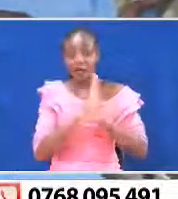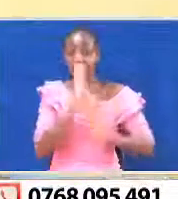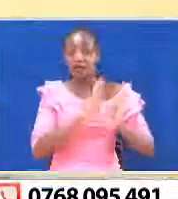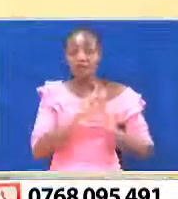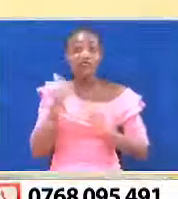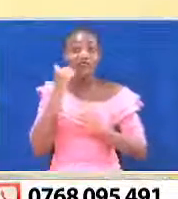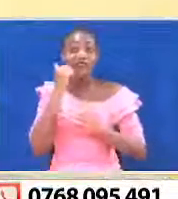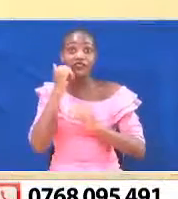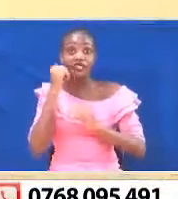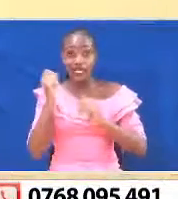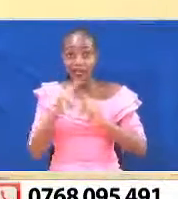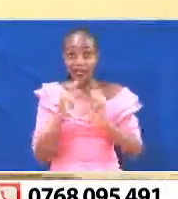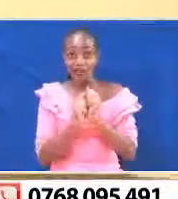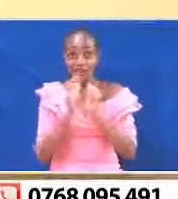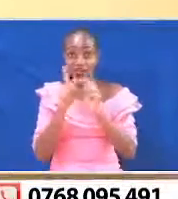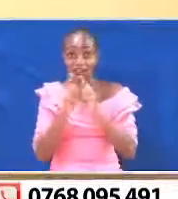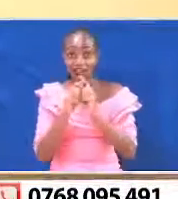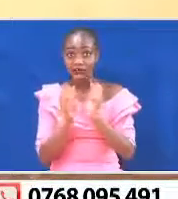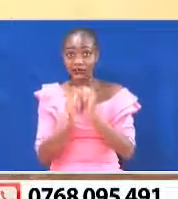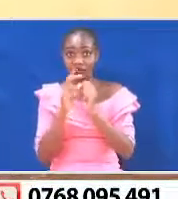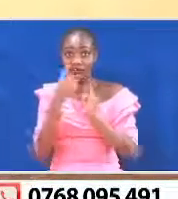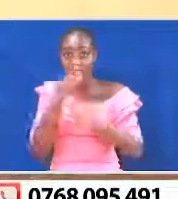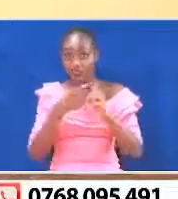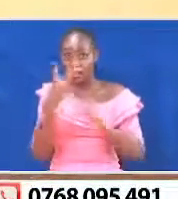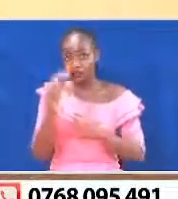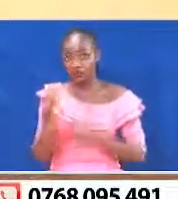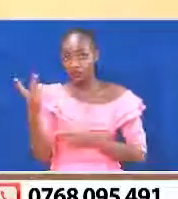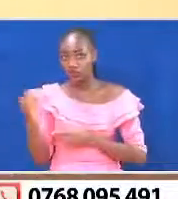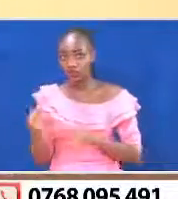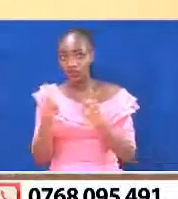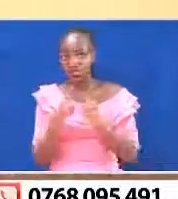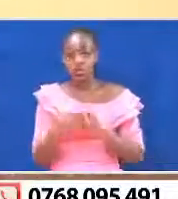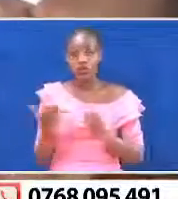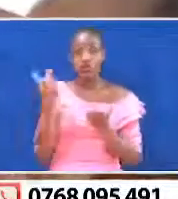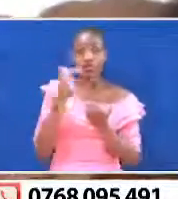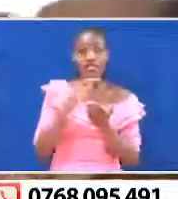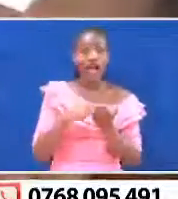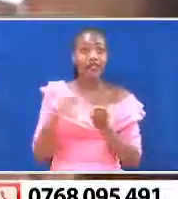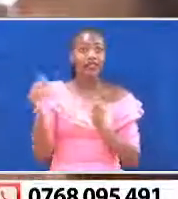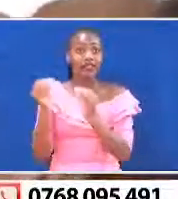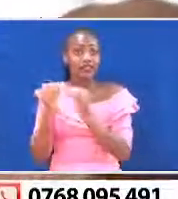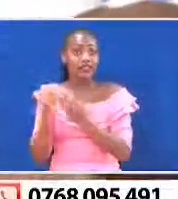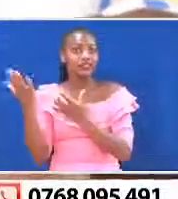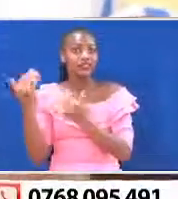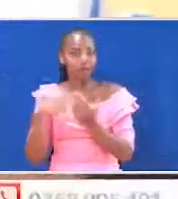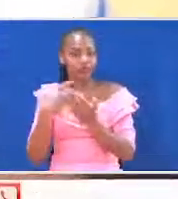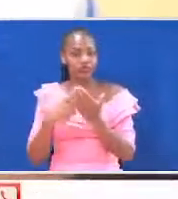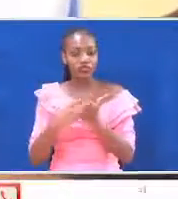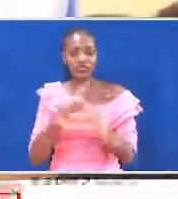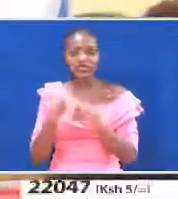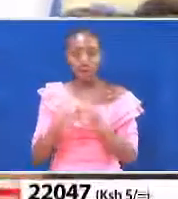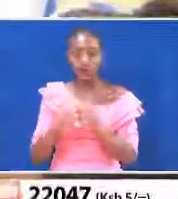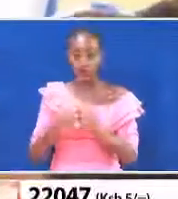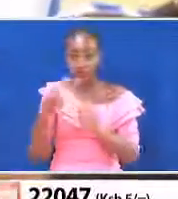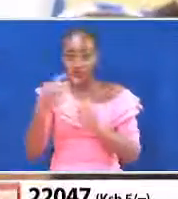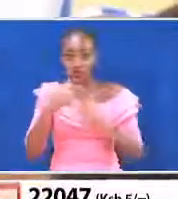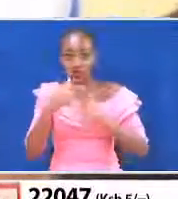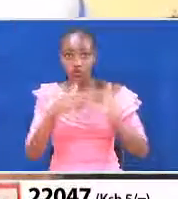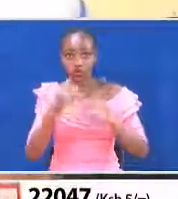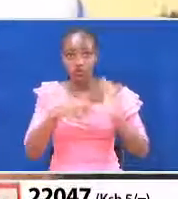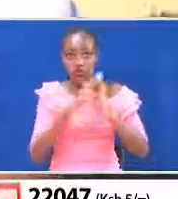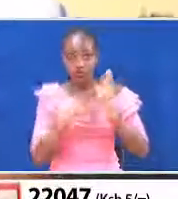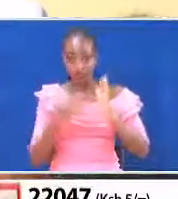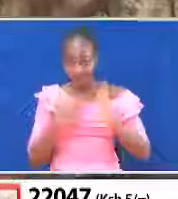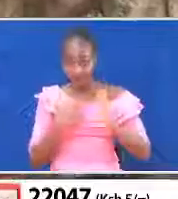the months of November and December 2020. She further says the session shall also review the efficacy of the containment measures